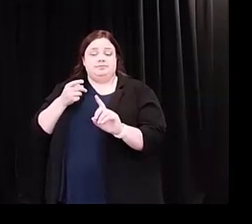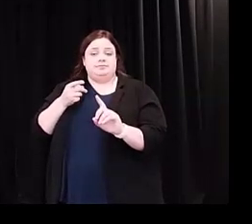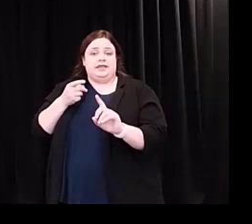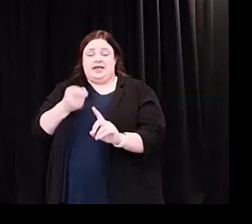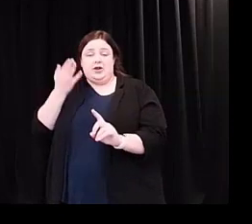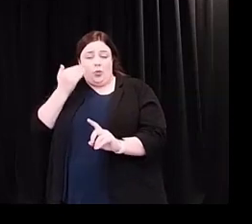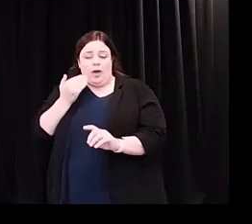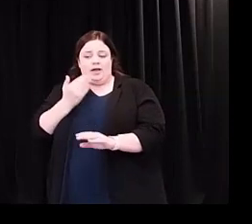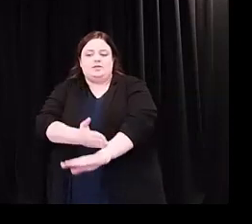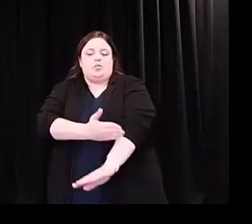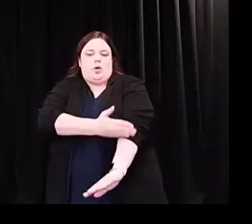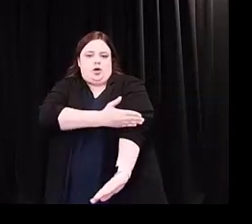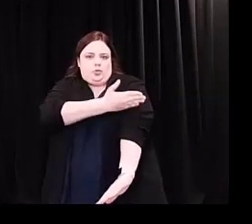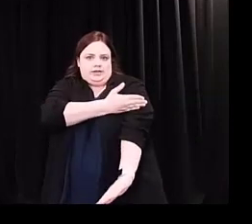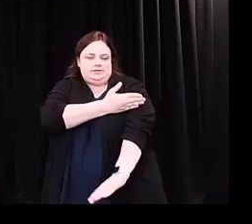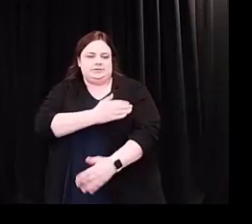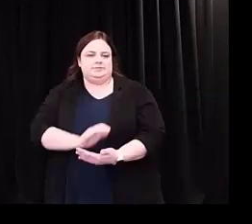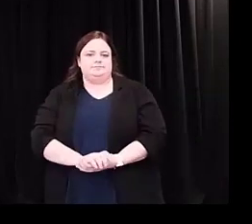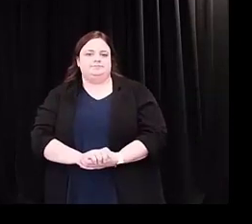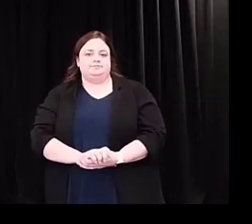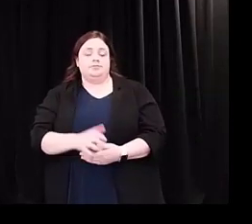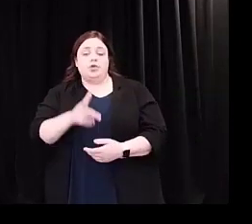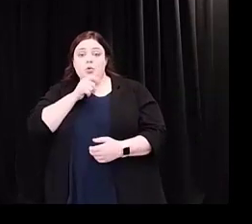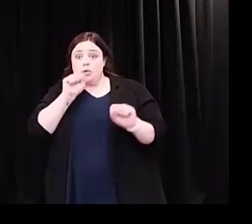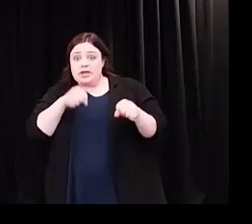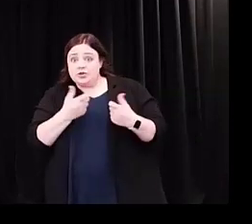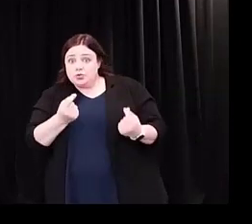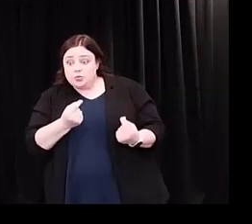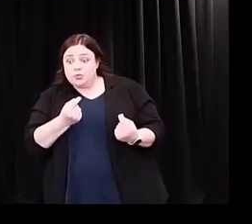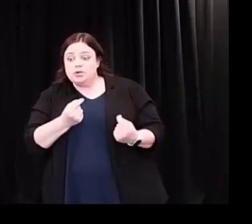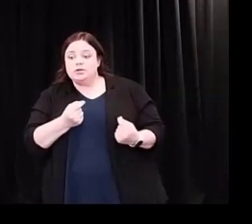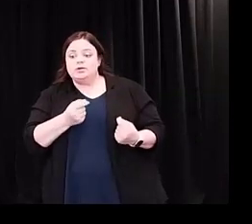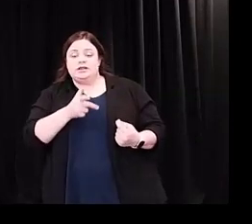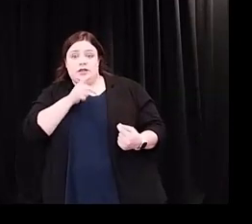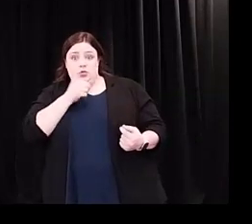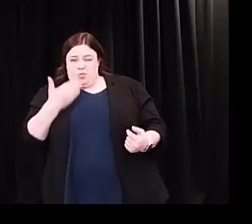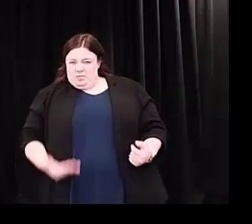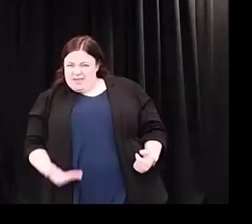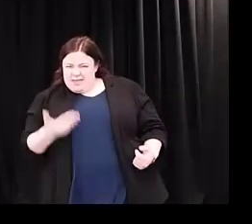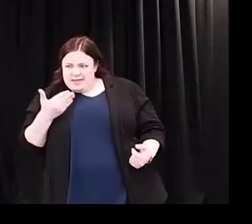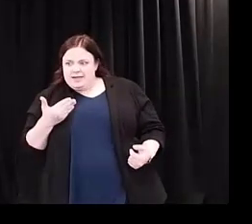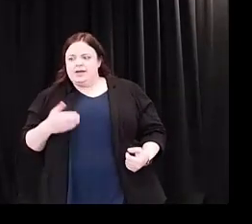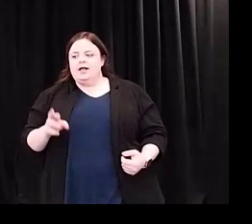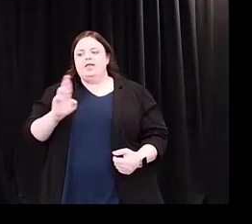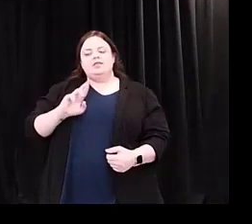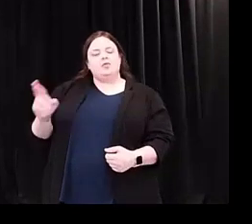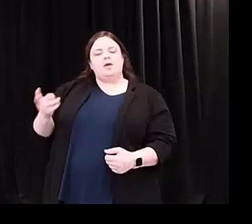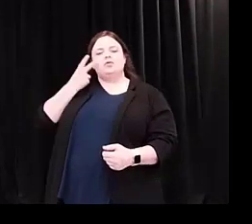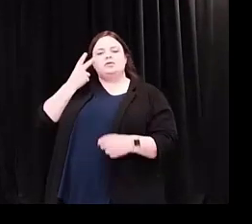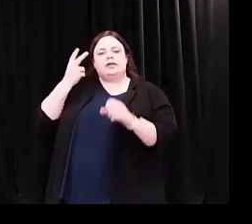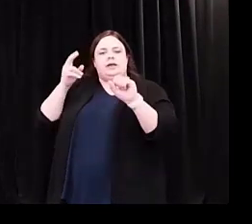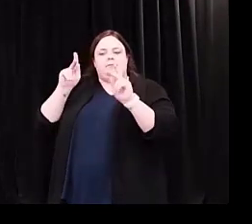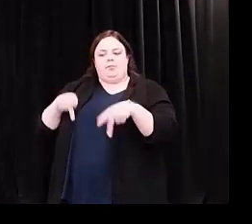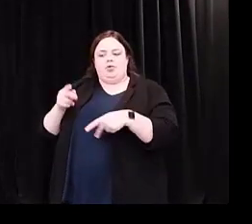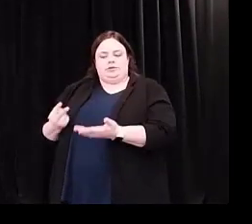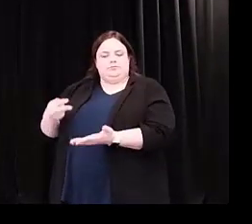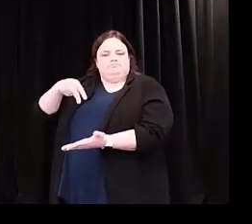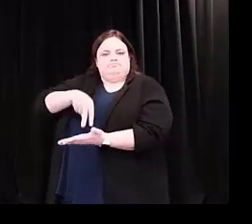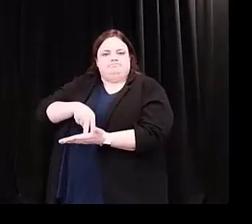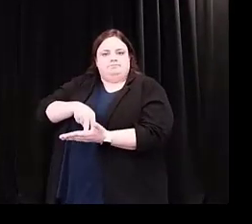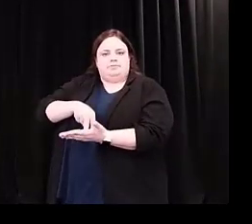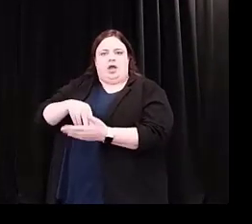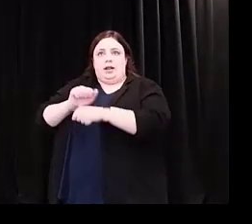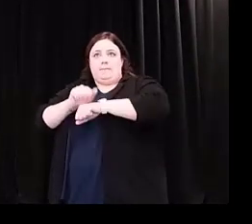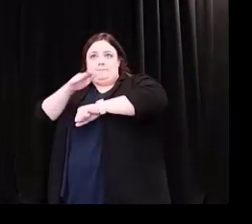it's progress. So who can do this? The slide says, who, me? And on the right, we see a person standing on the edge